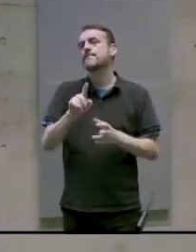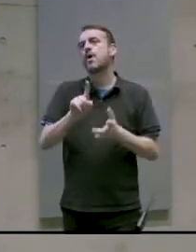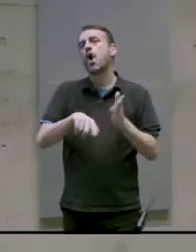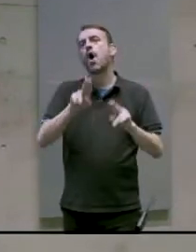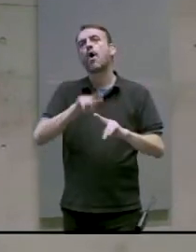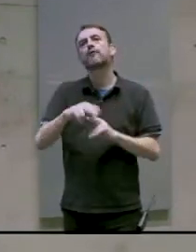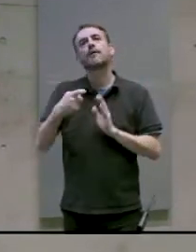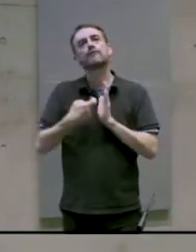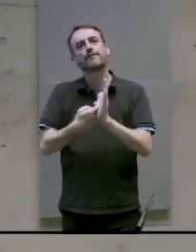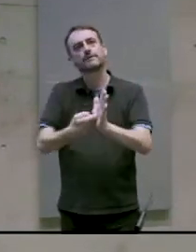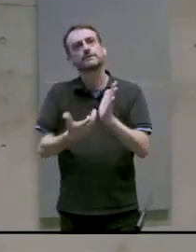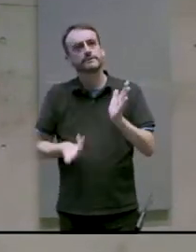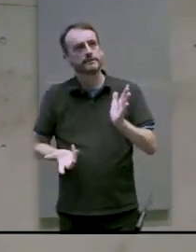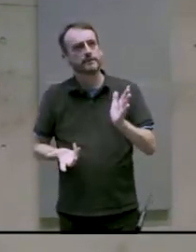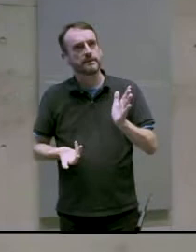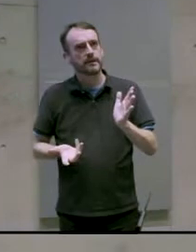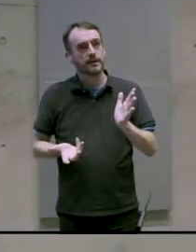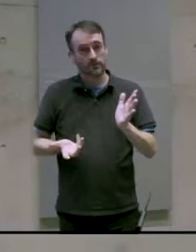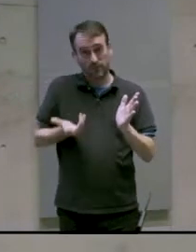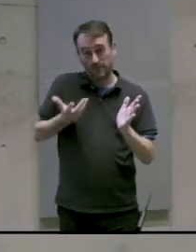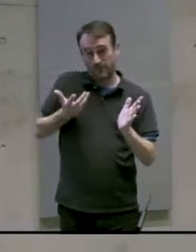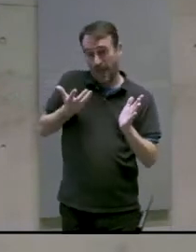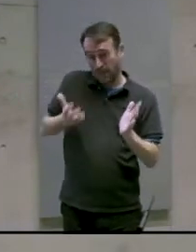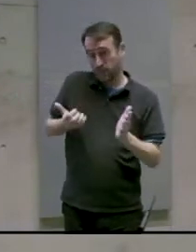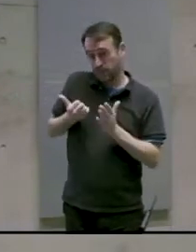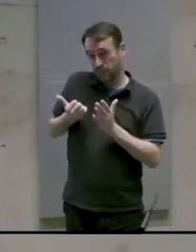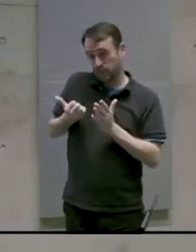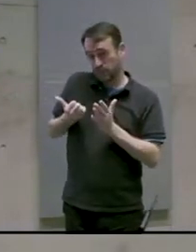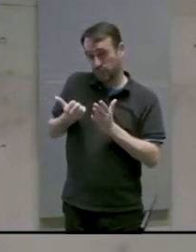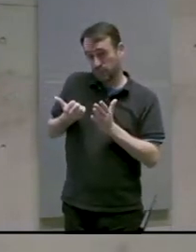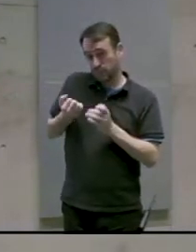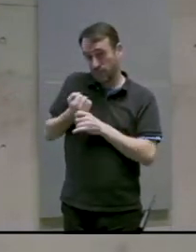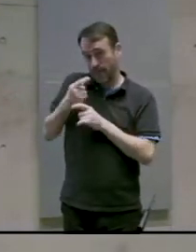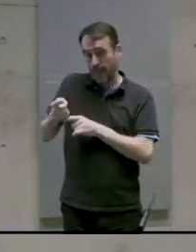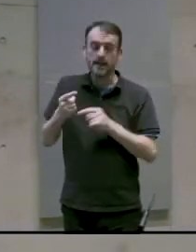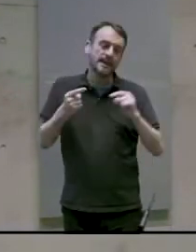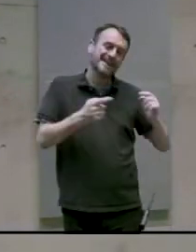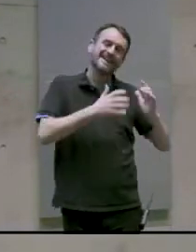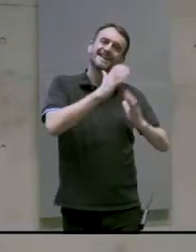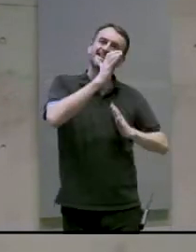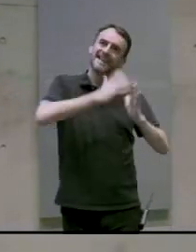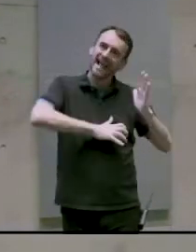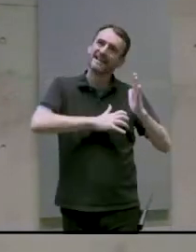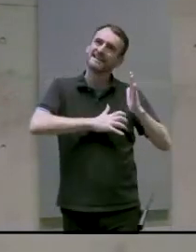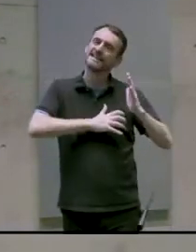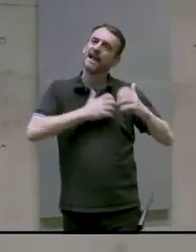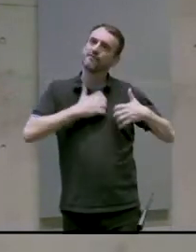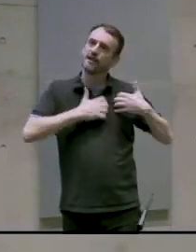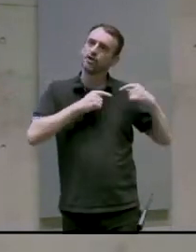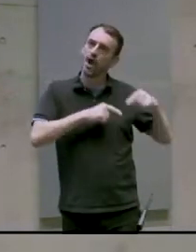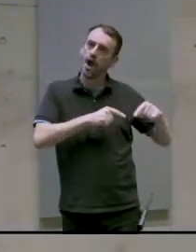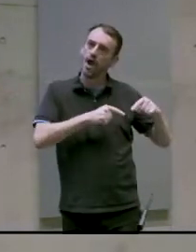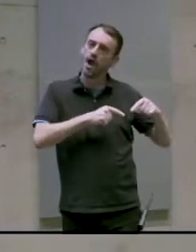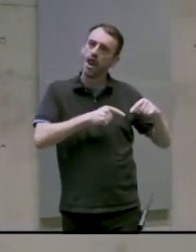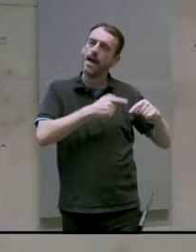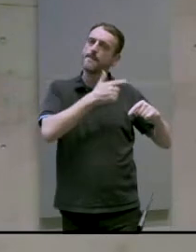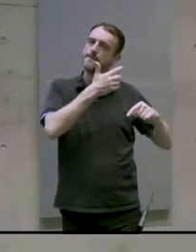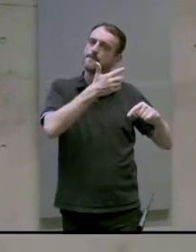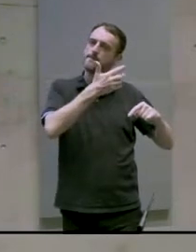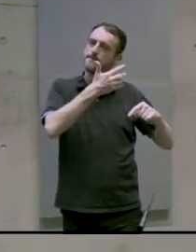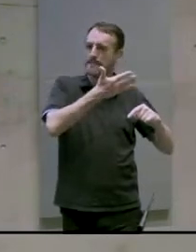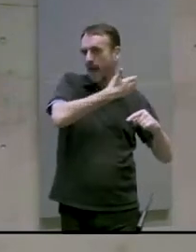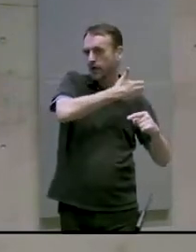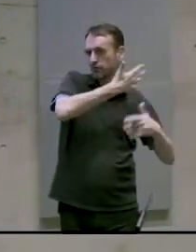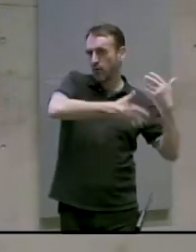you need to do that rather than, in a lot of the text adventures, you get a load of backstory stuff to read, and it's just like, it's very